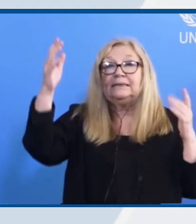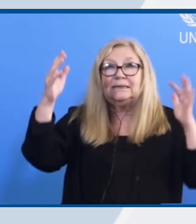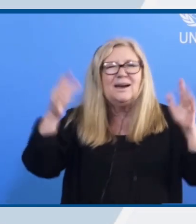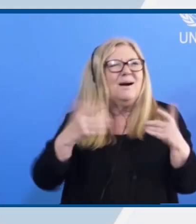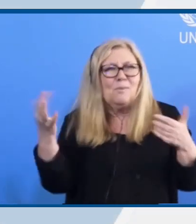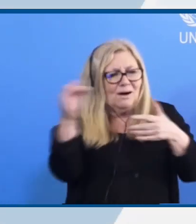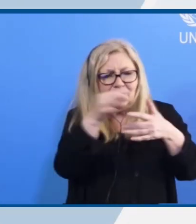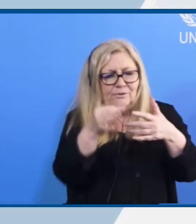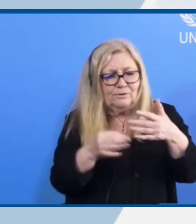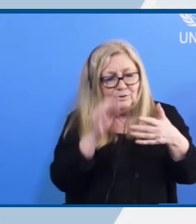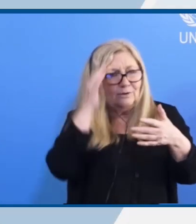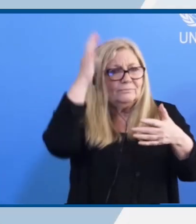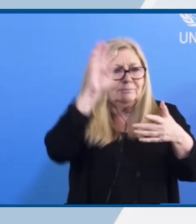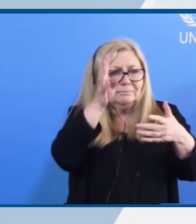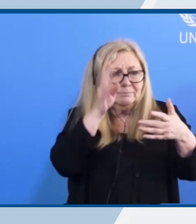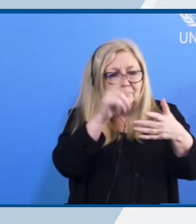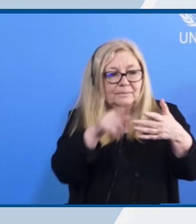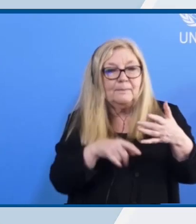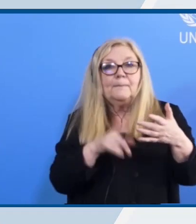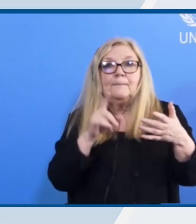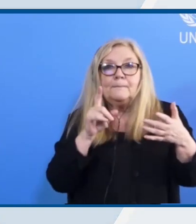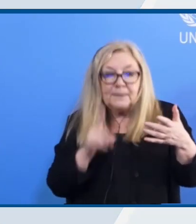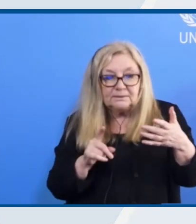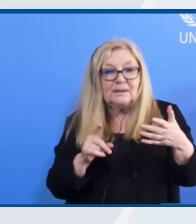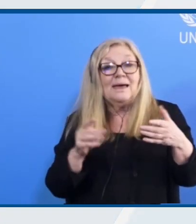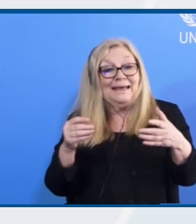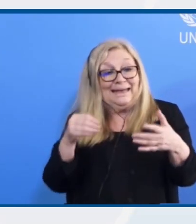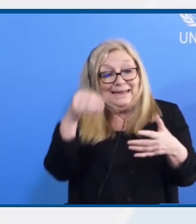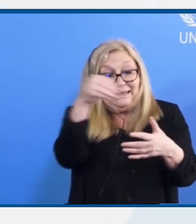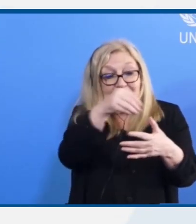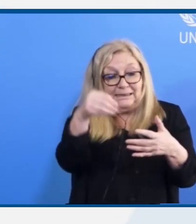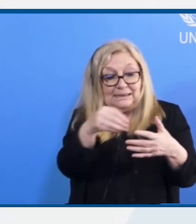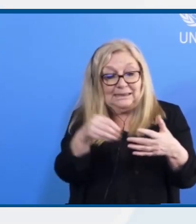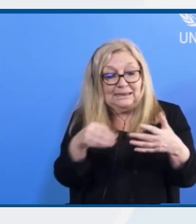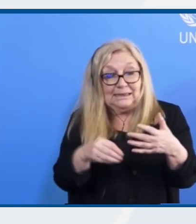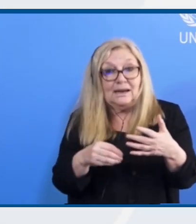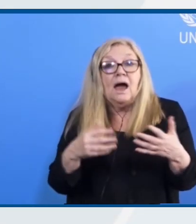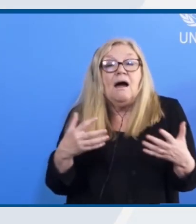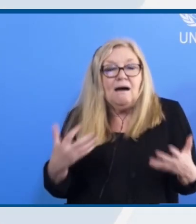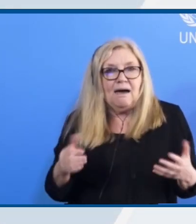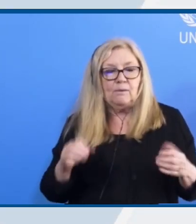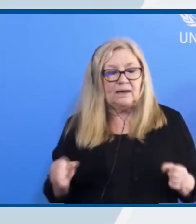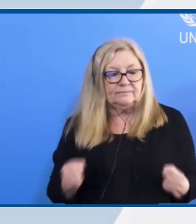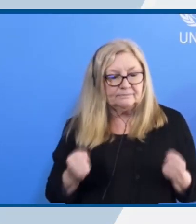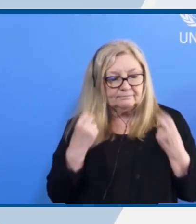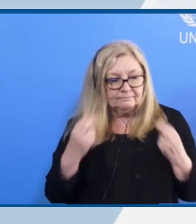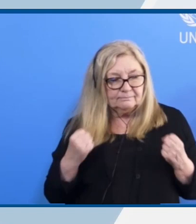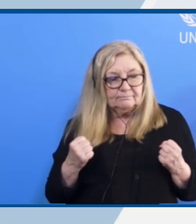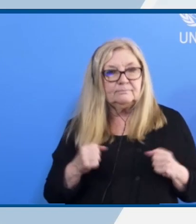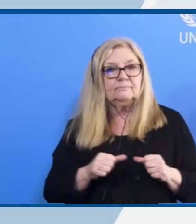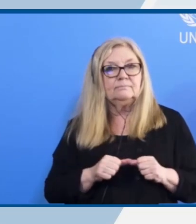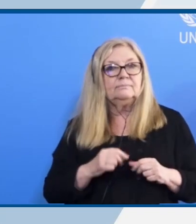whatever, but also have a major resilience enhancing impact in terms of, the reducing the stormwater